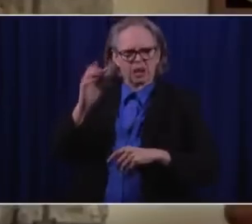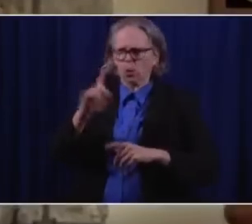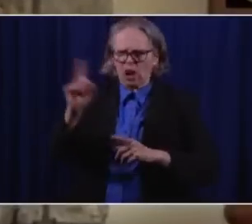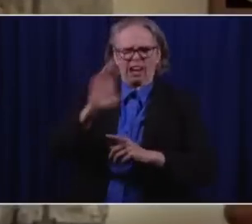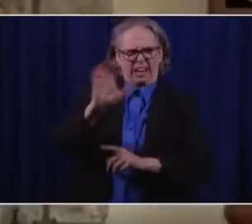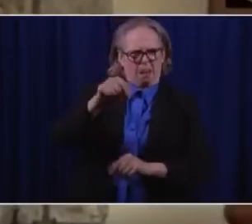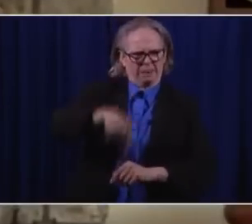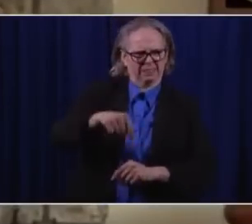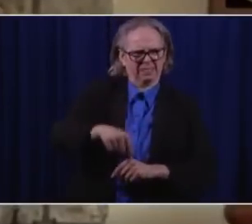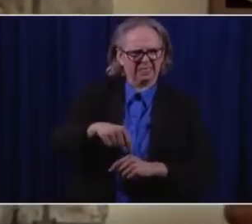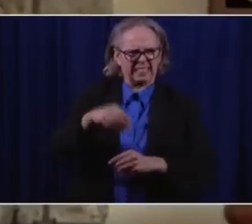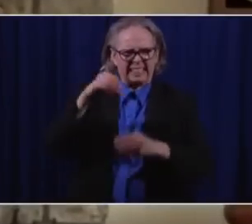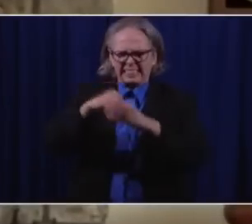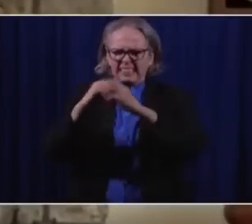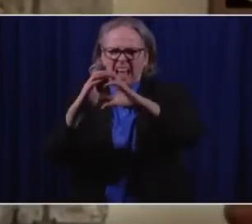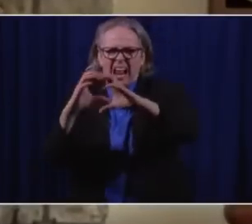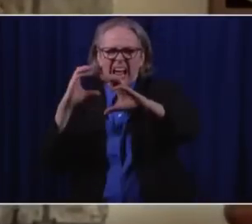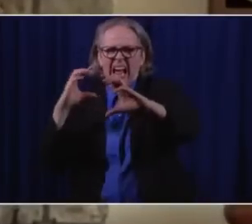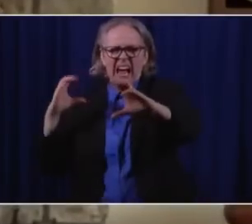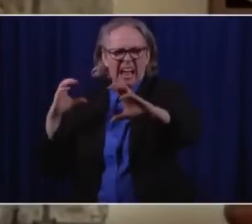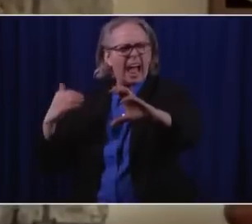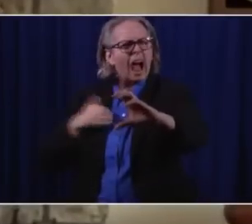chemical, and